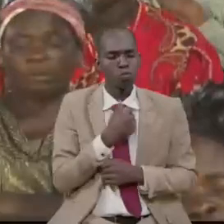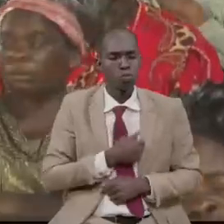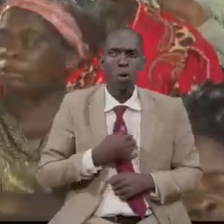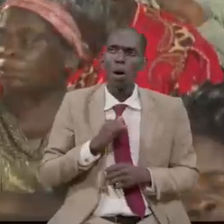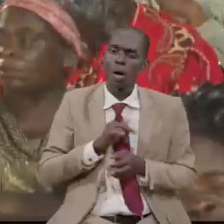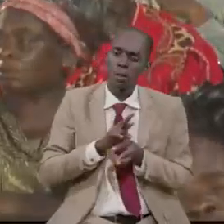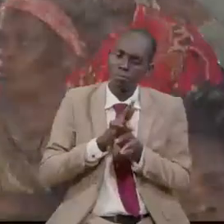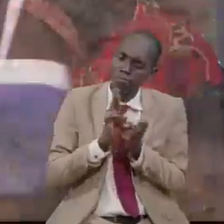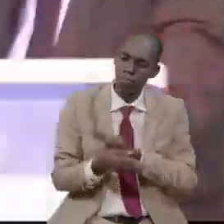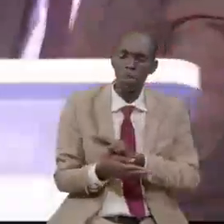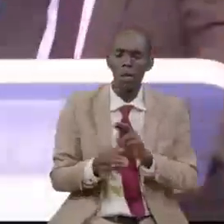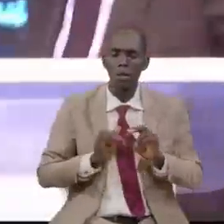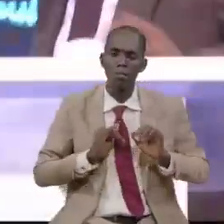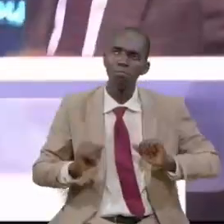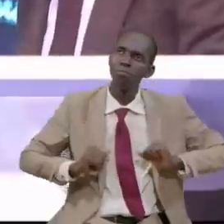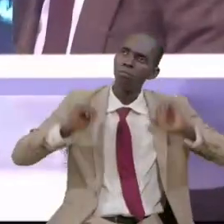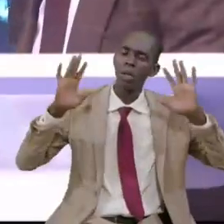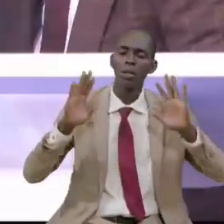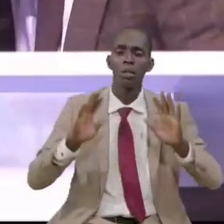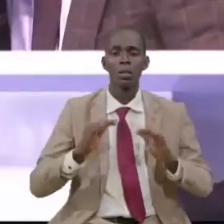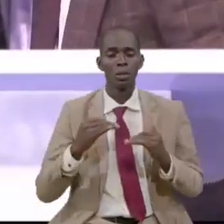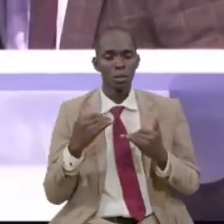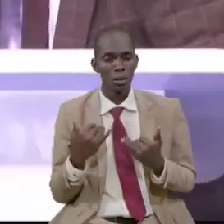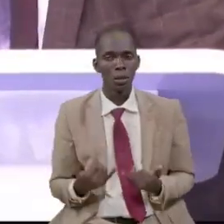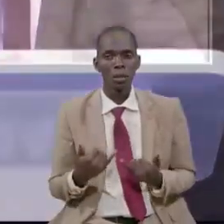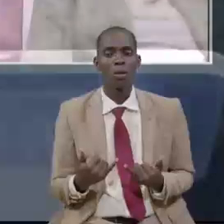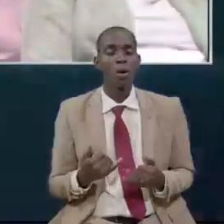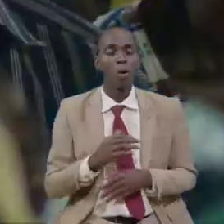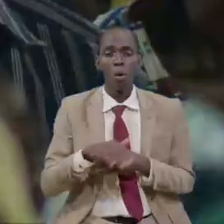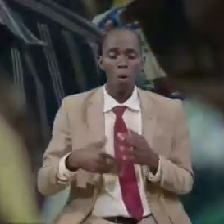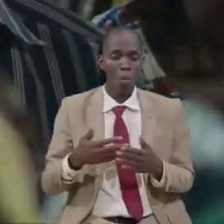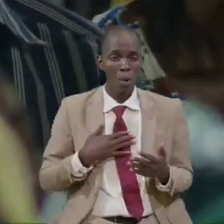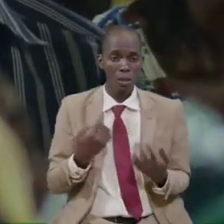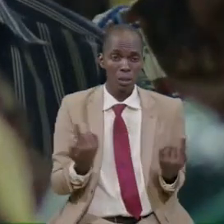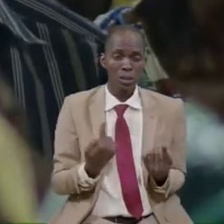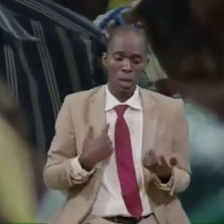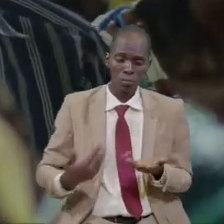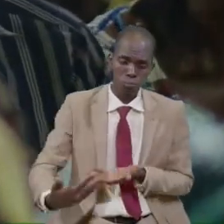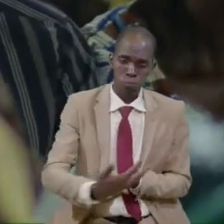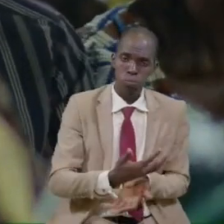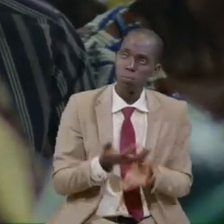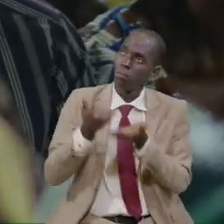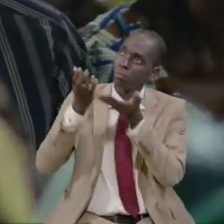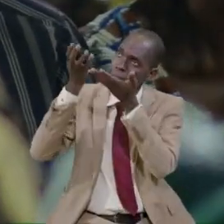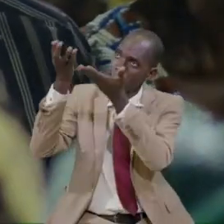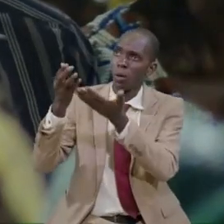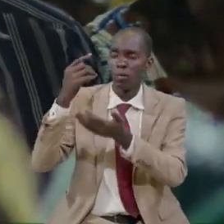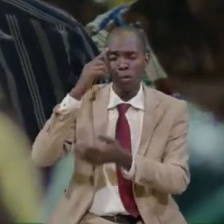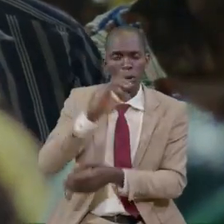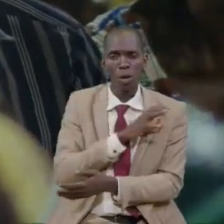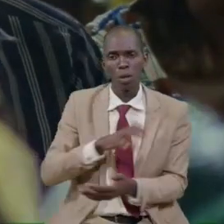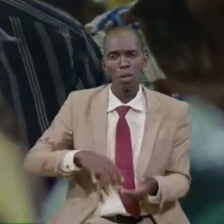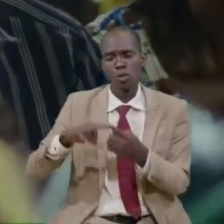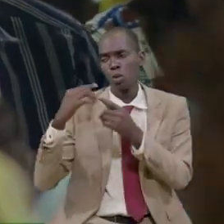how my sins are laid on Christ and his righteousness is transfered